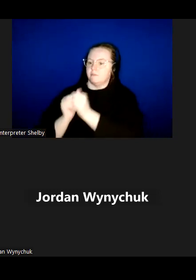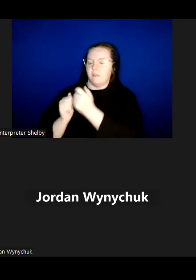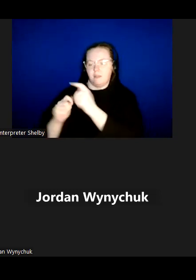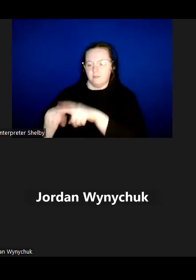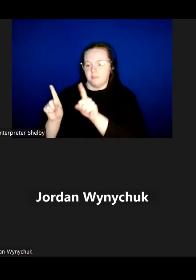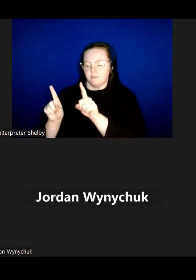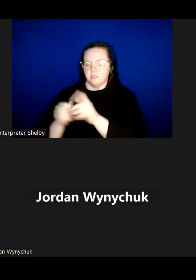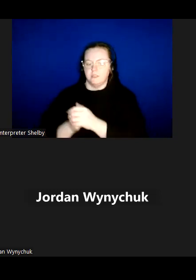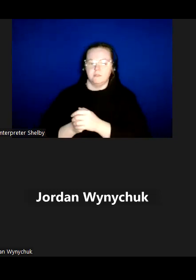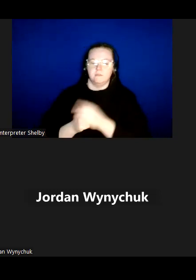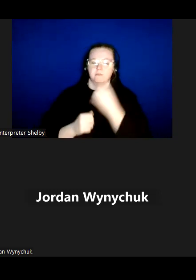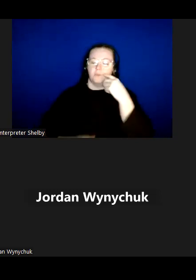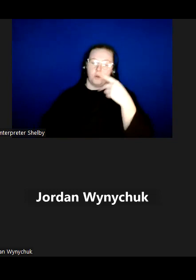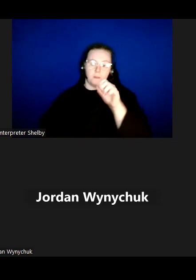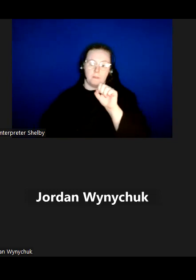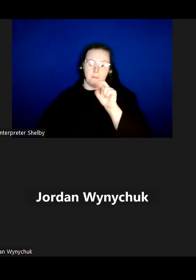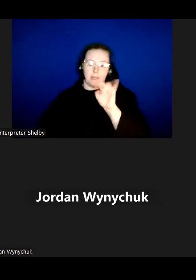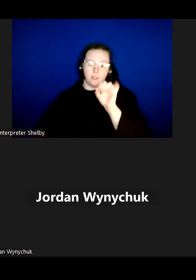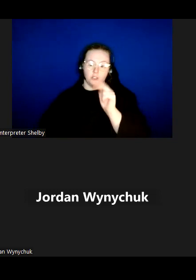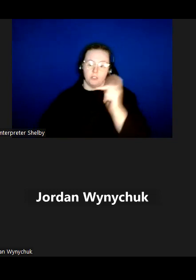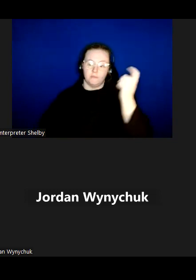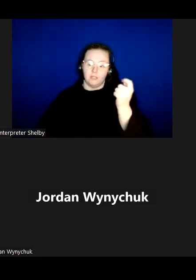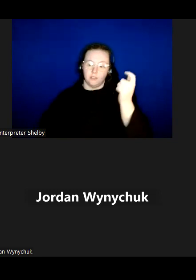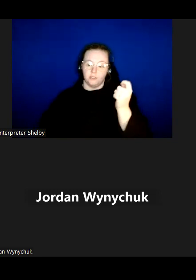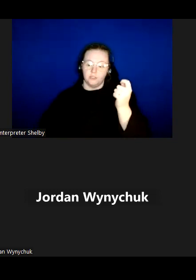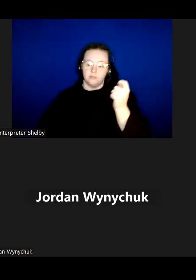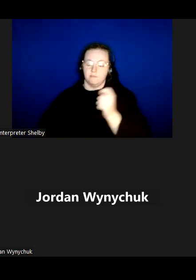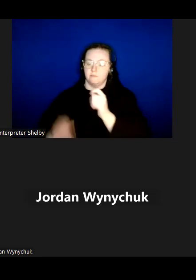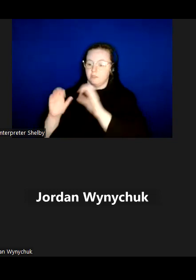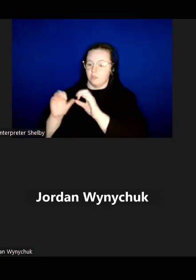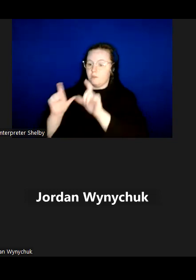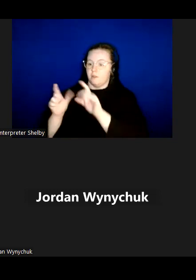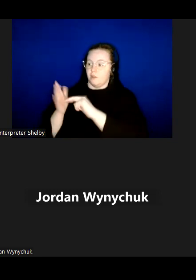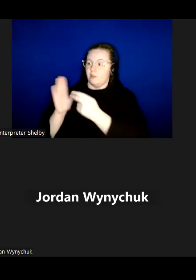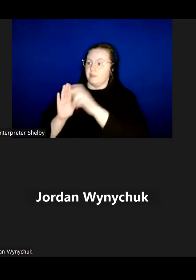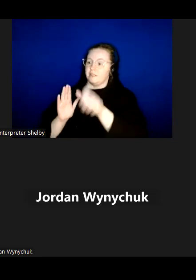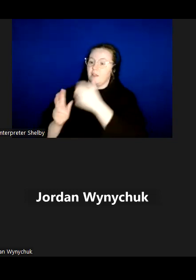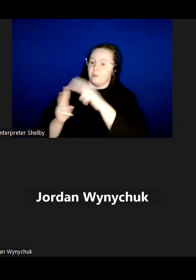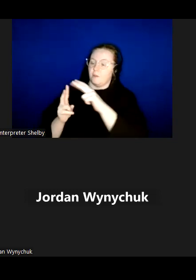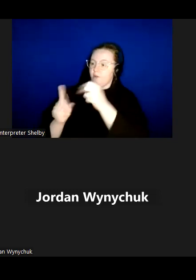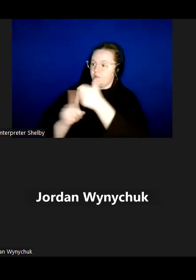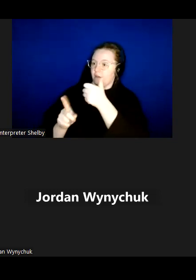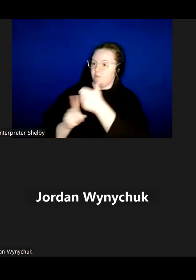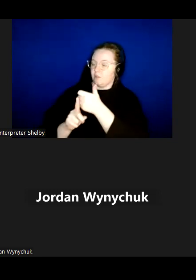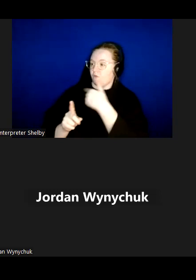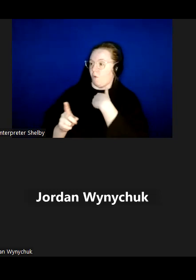common law, pension may not be, the other person may not be entitled to your pension. Spousal support